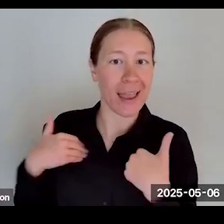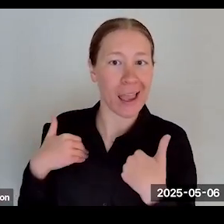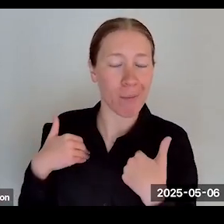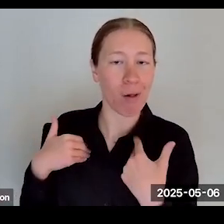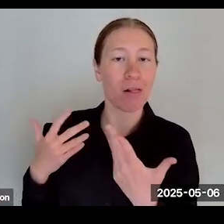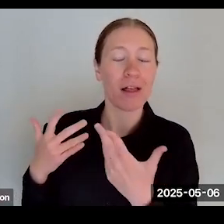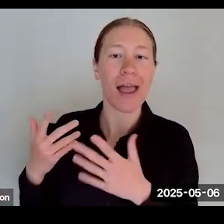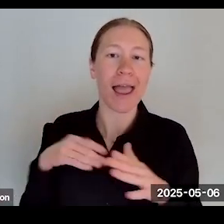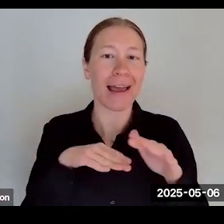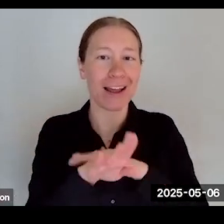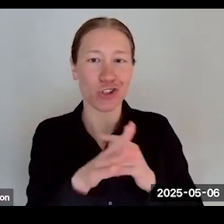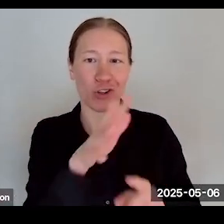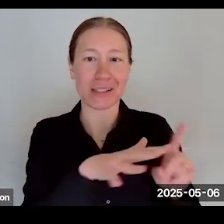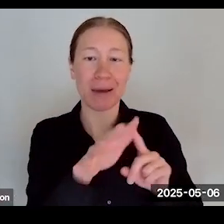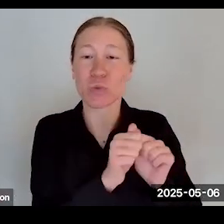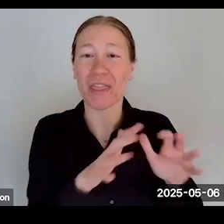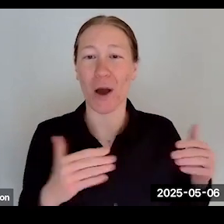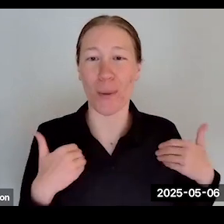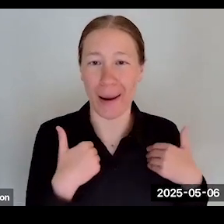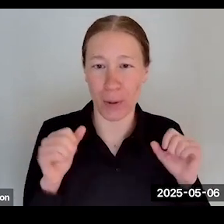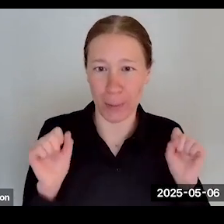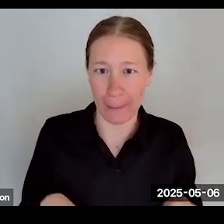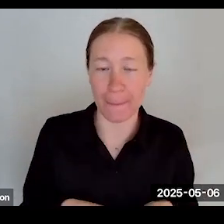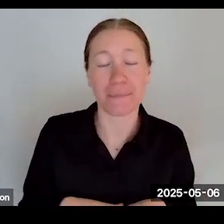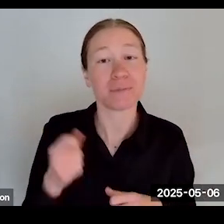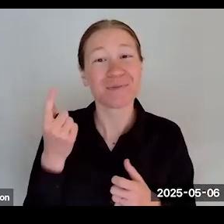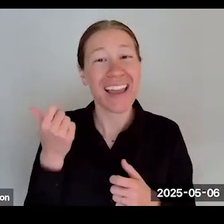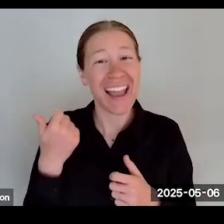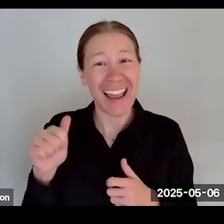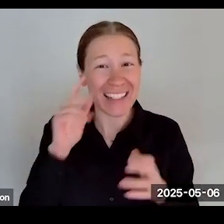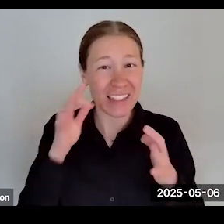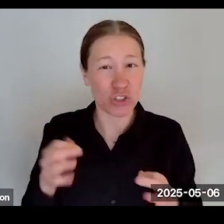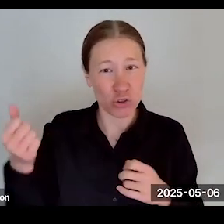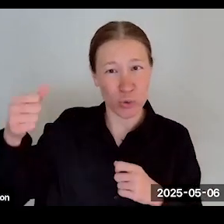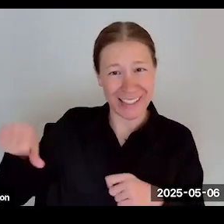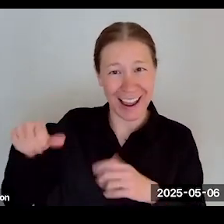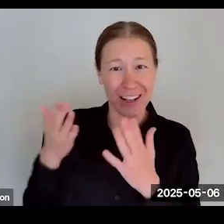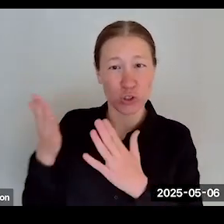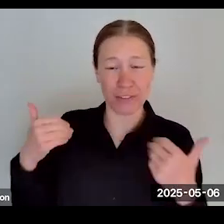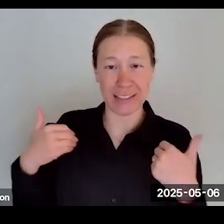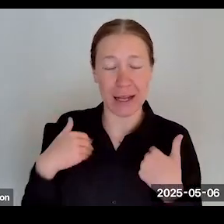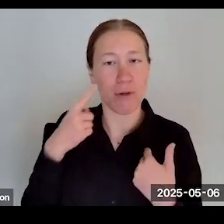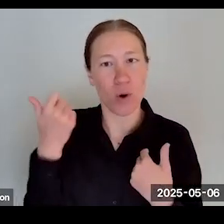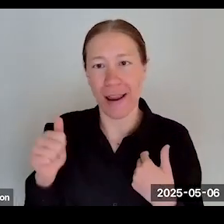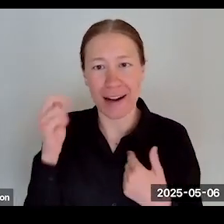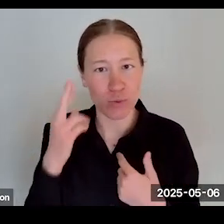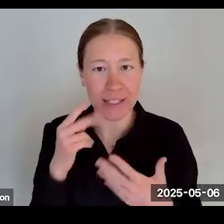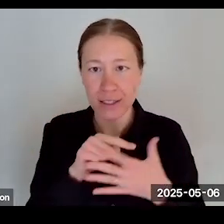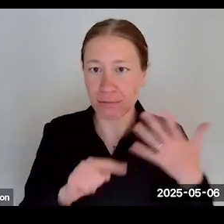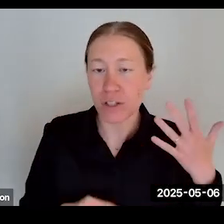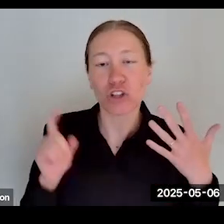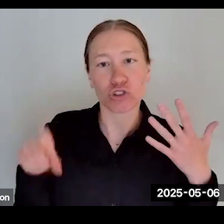their animal. Please be aware that any decision to deny entry of a service animal due to any of these reasons should be made